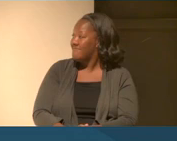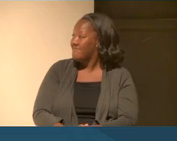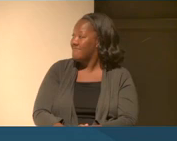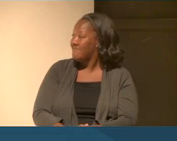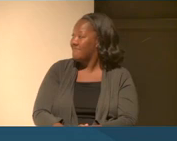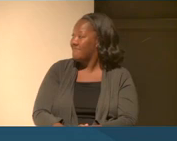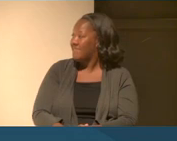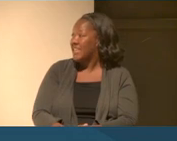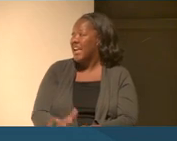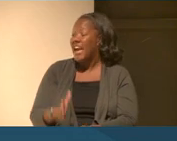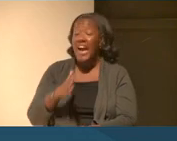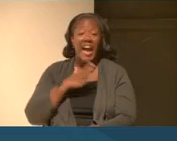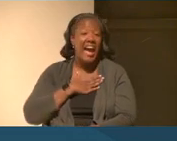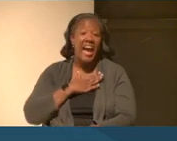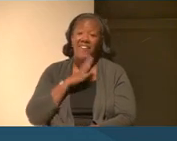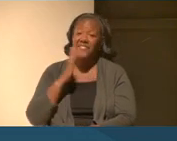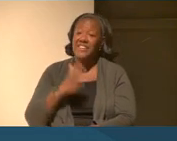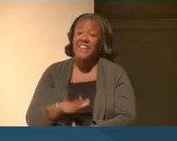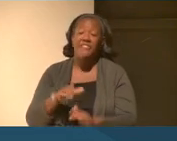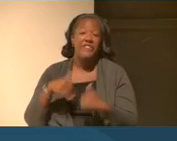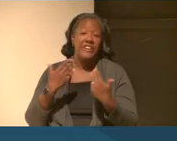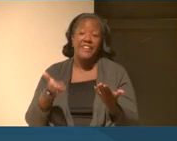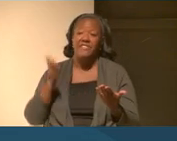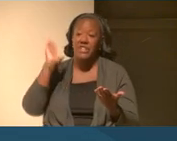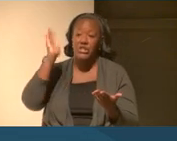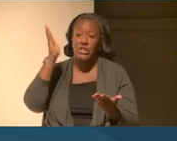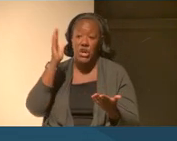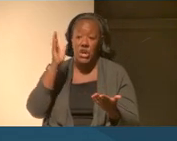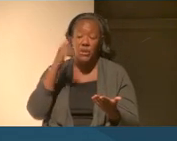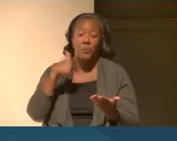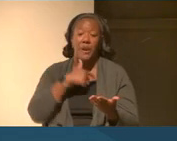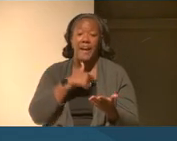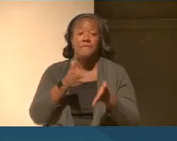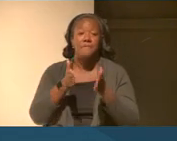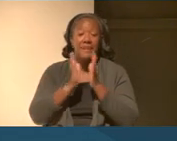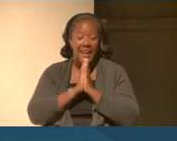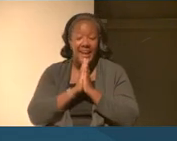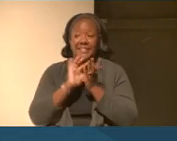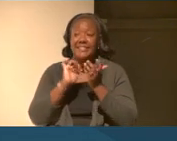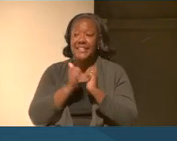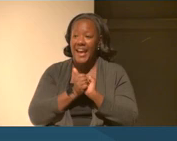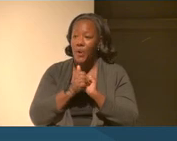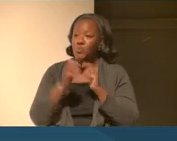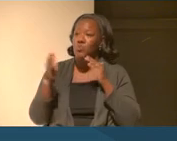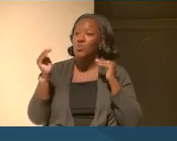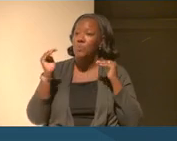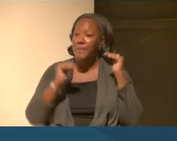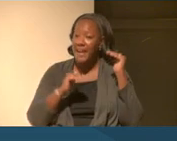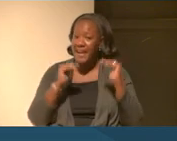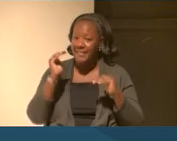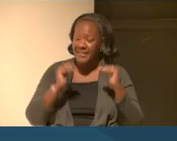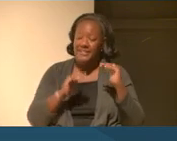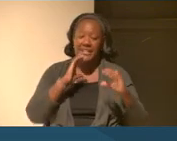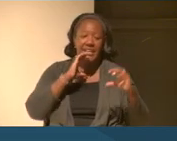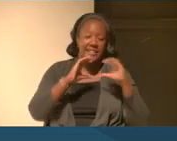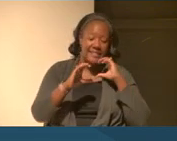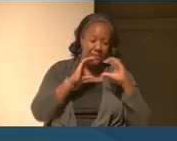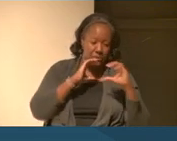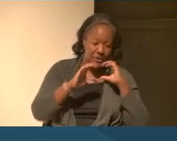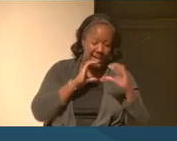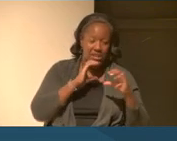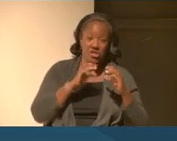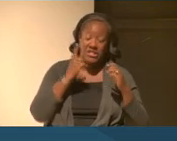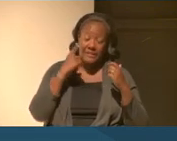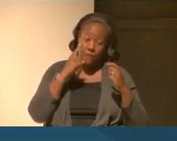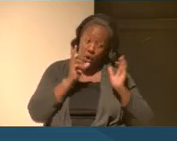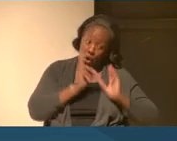I don't think I've ever given a talk where I haven't been asked about how to balance the communication about the urgency